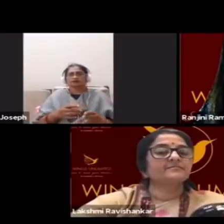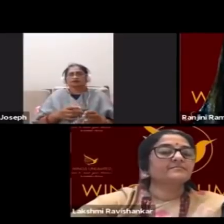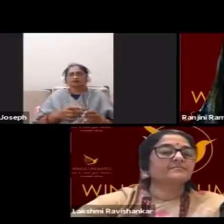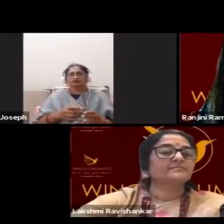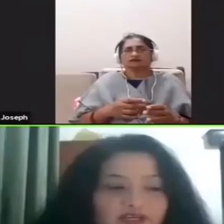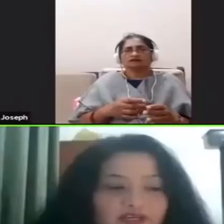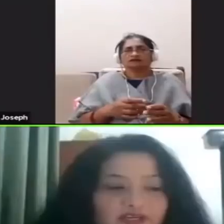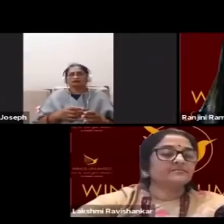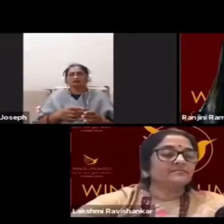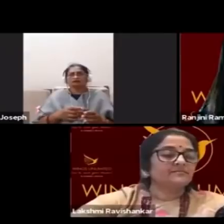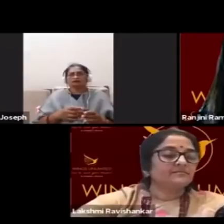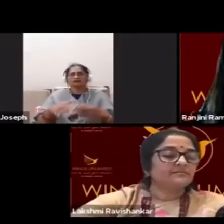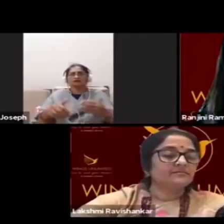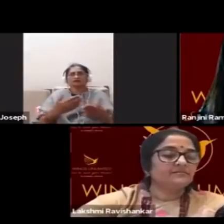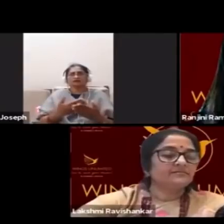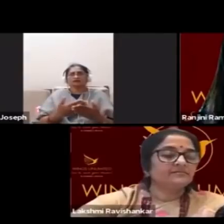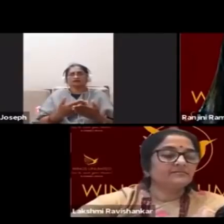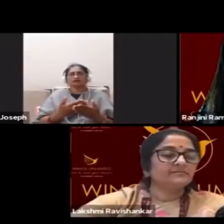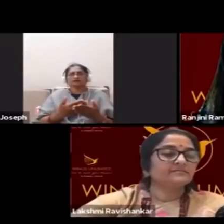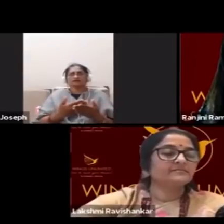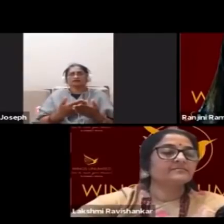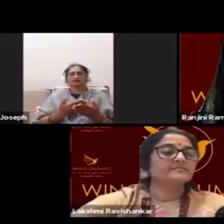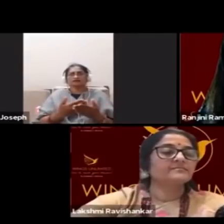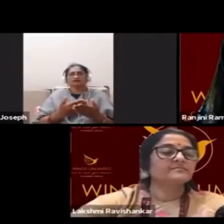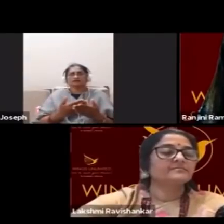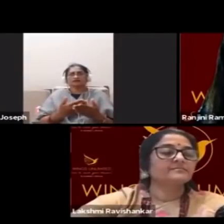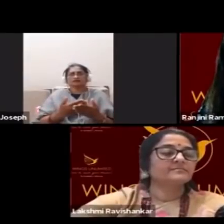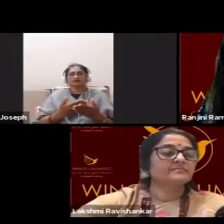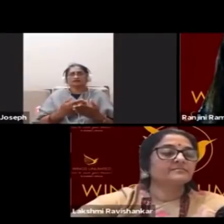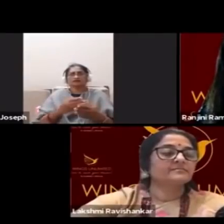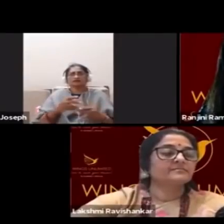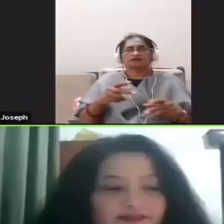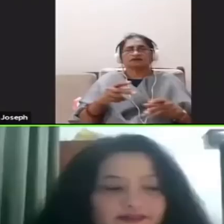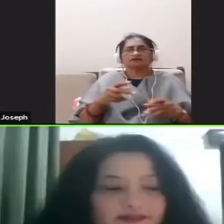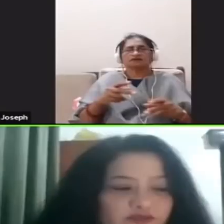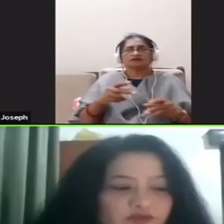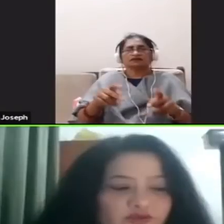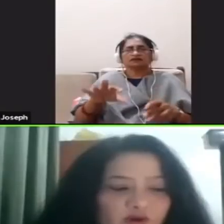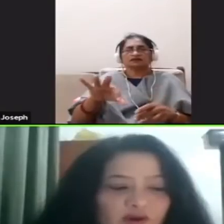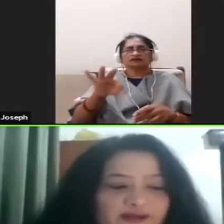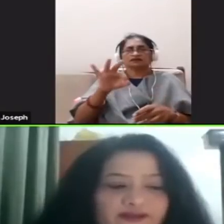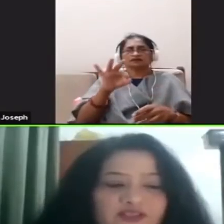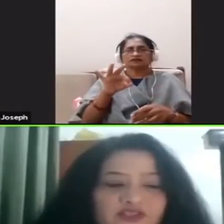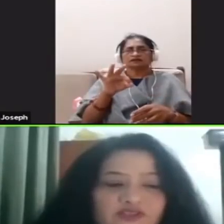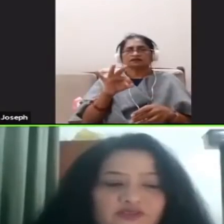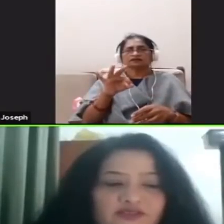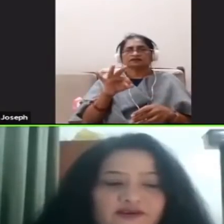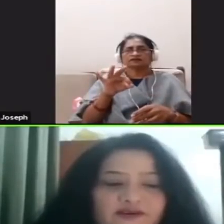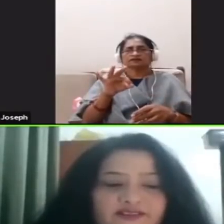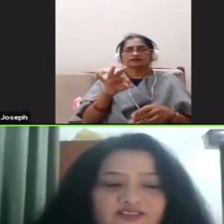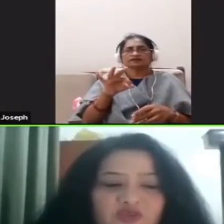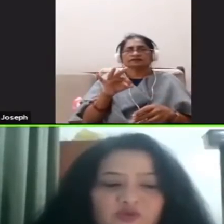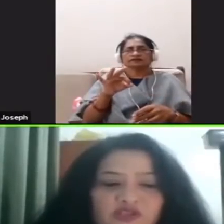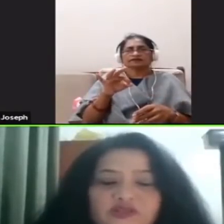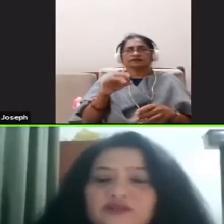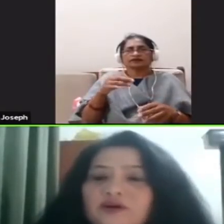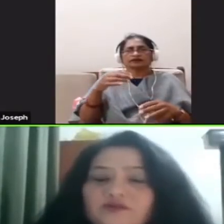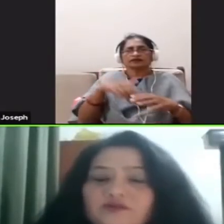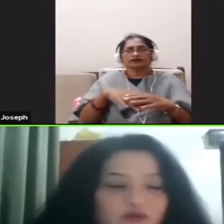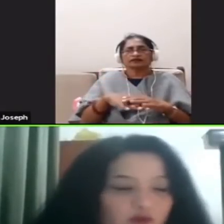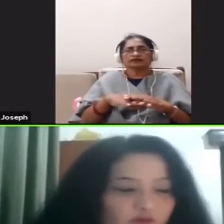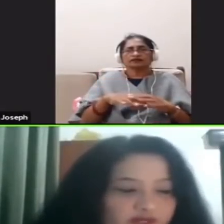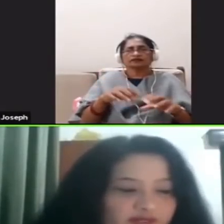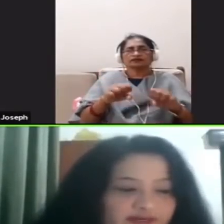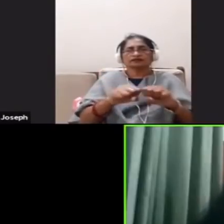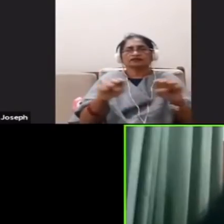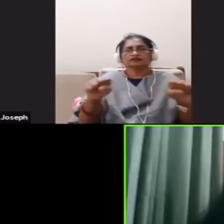A call to action. This team was purposefully selected to draw attention to the current situation of